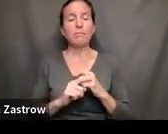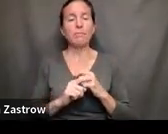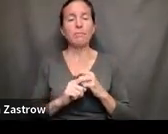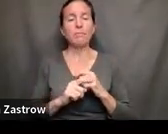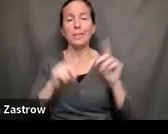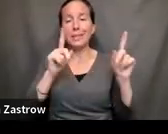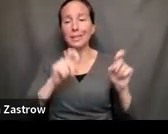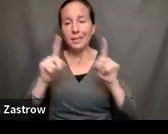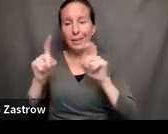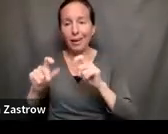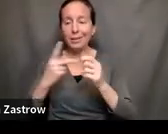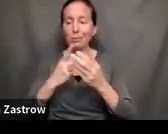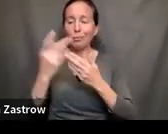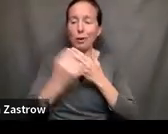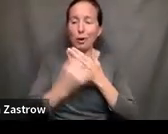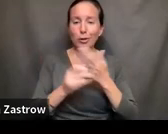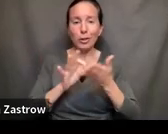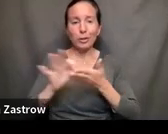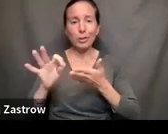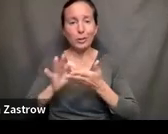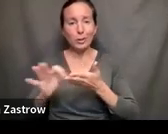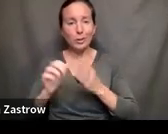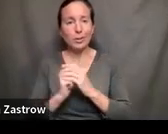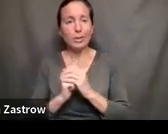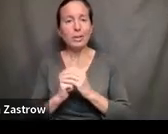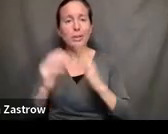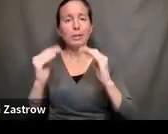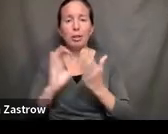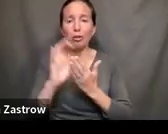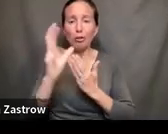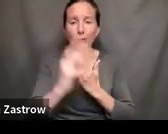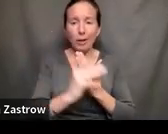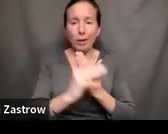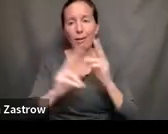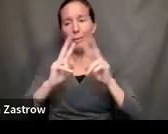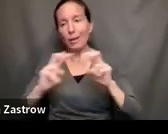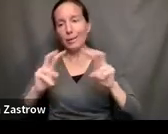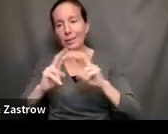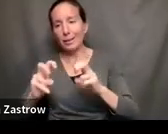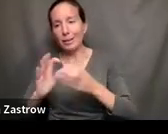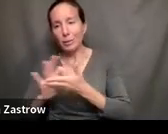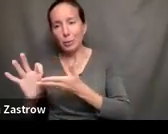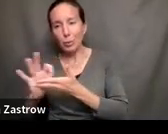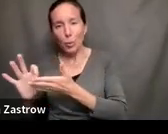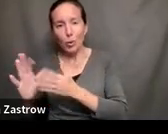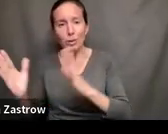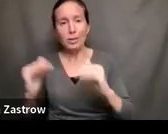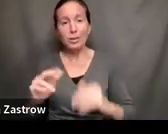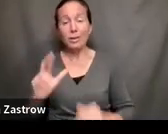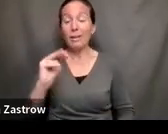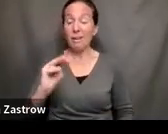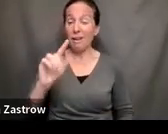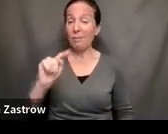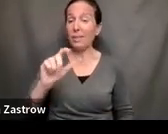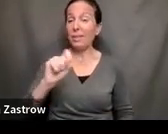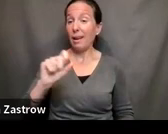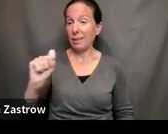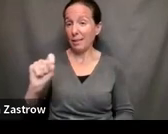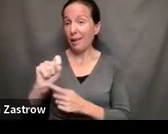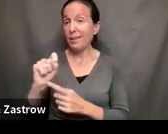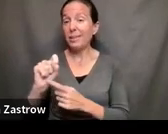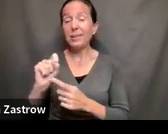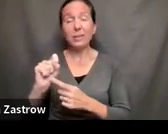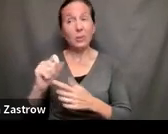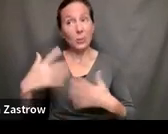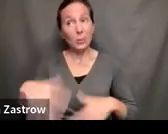test or project scores, your curriculum. Assessment scores, MTSS, there's a lot of data around it